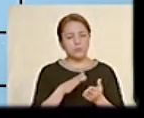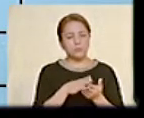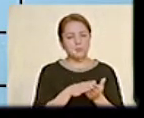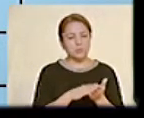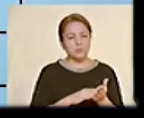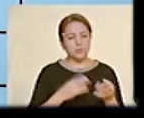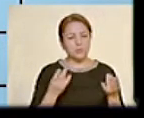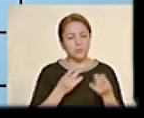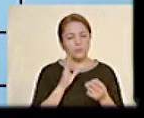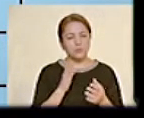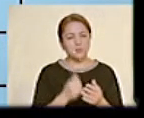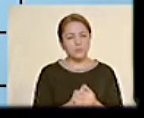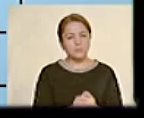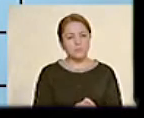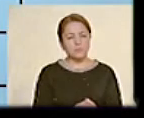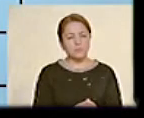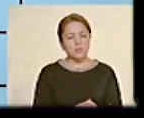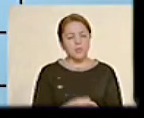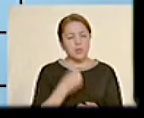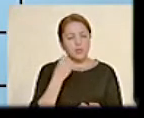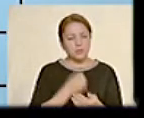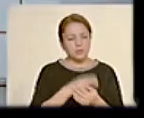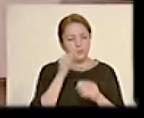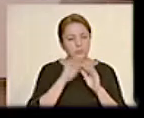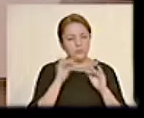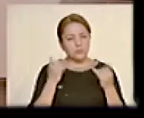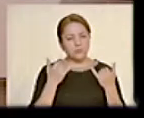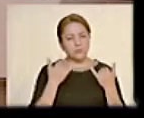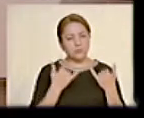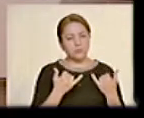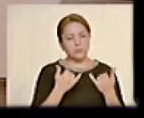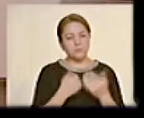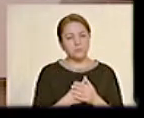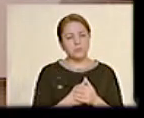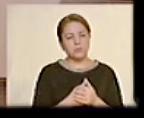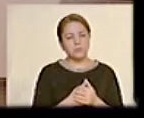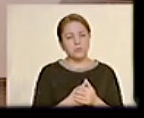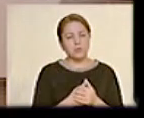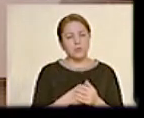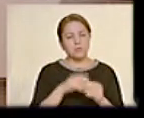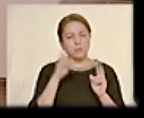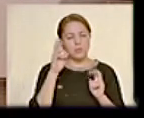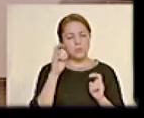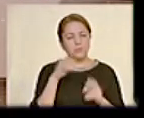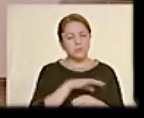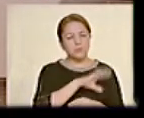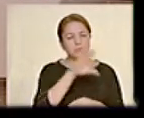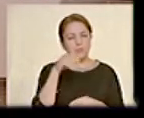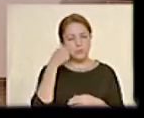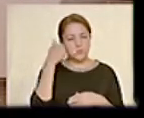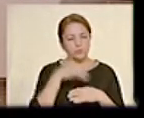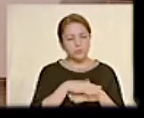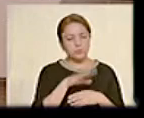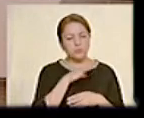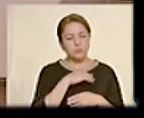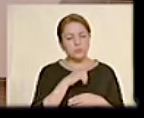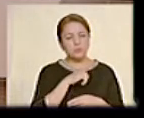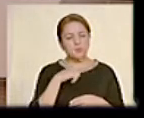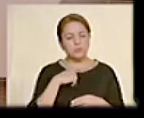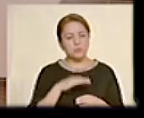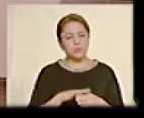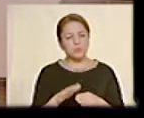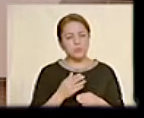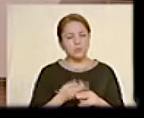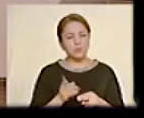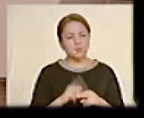ko'chirishingiz kerak bo'ladi. Aziz o'quvchilar, bugungi mavzuyimiz sizlarga tushunarlik bo'ldimi? Mustaqil bajarish